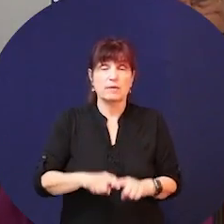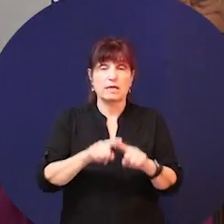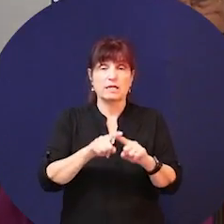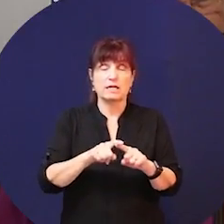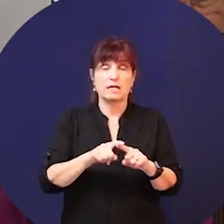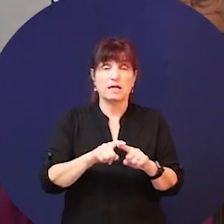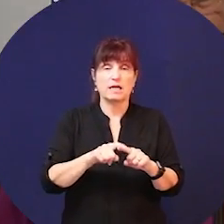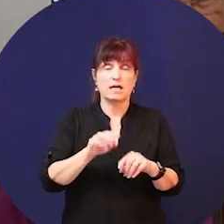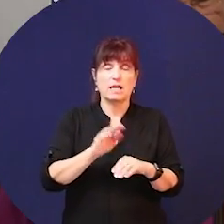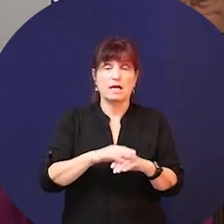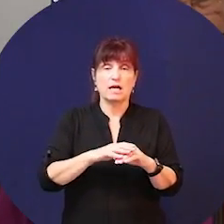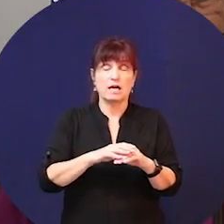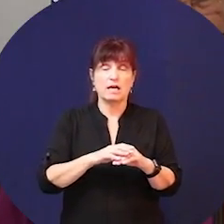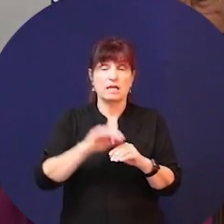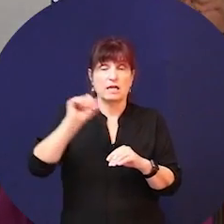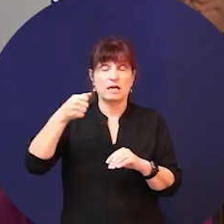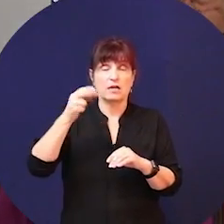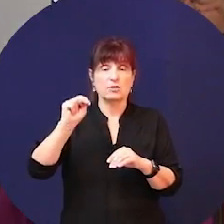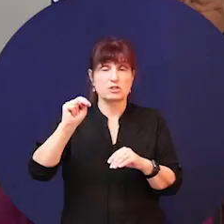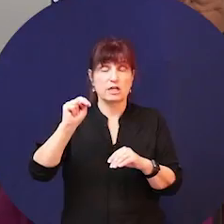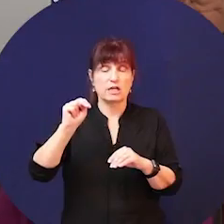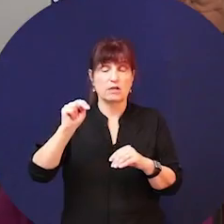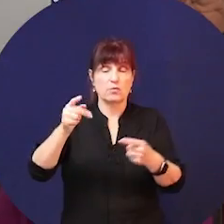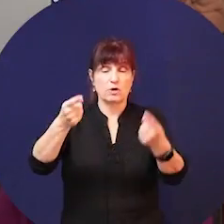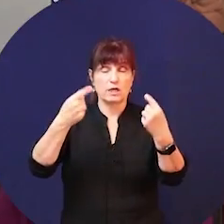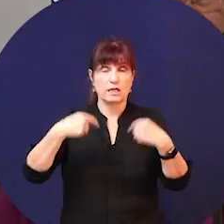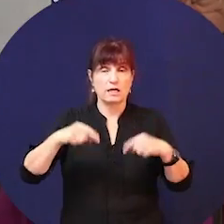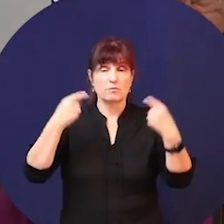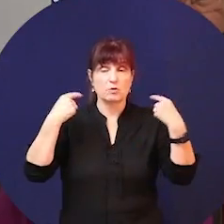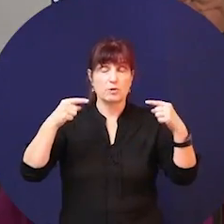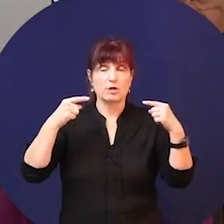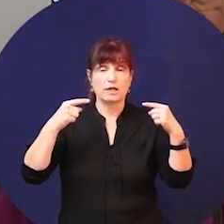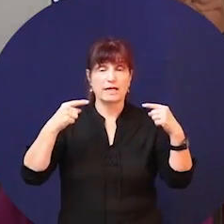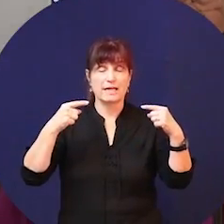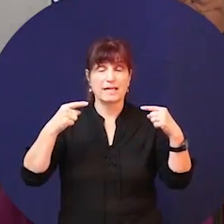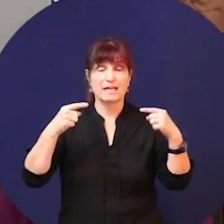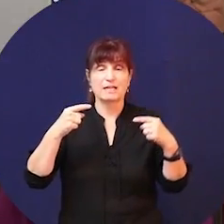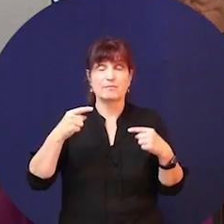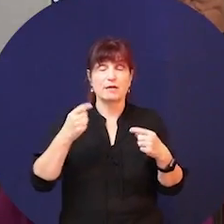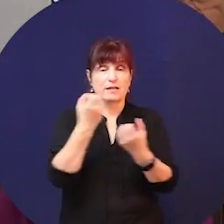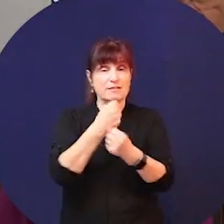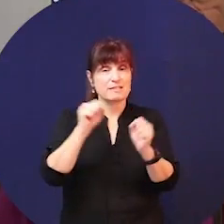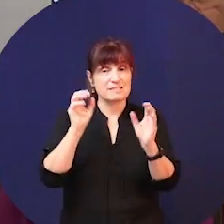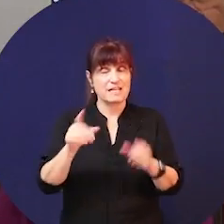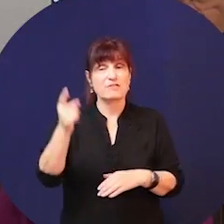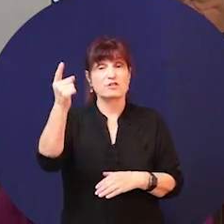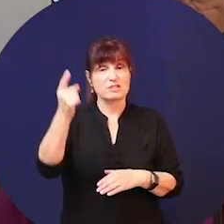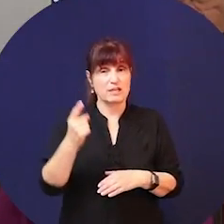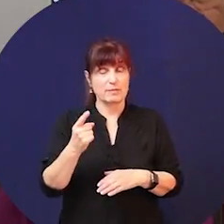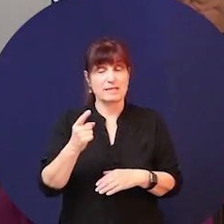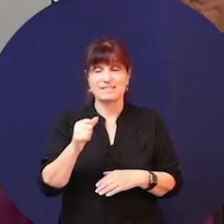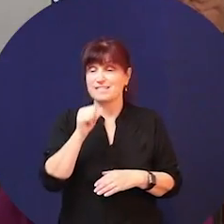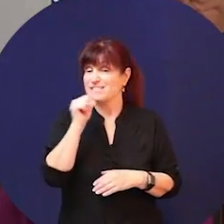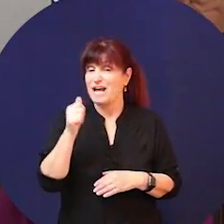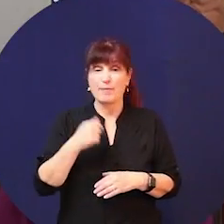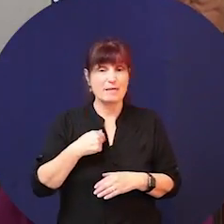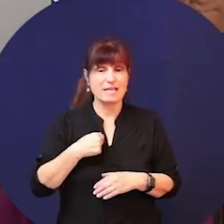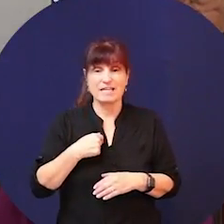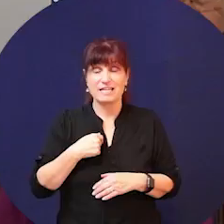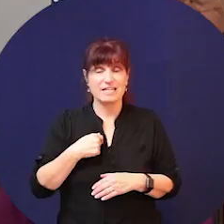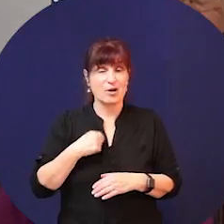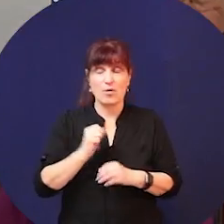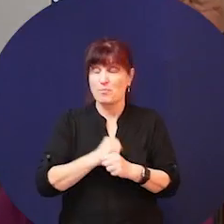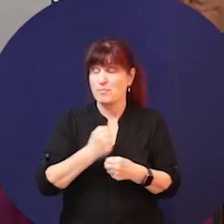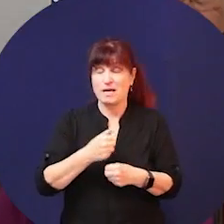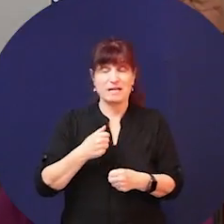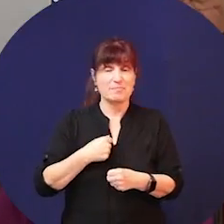of how John was going to come to proclaim the one who was to come. He says, it's not me. Don't make me the